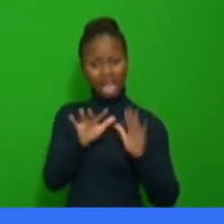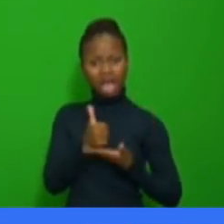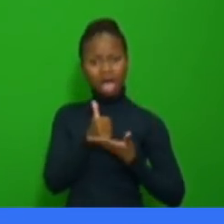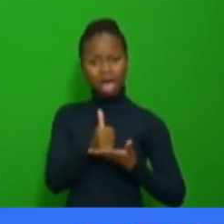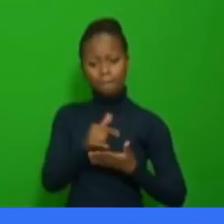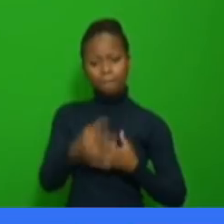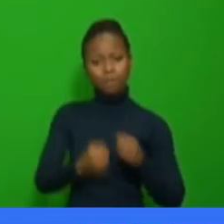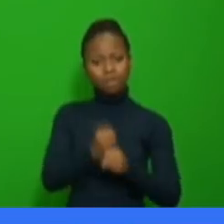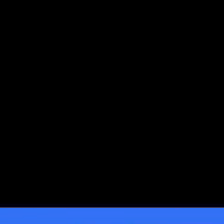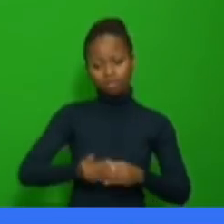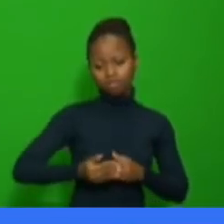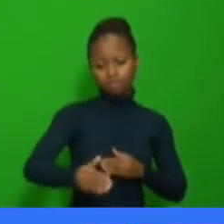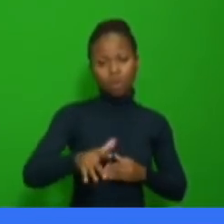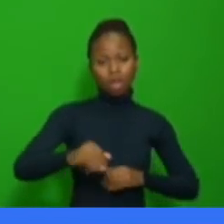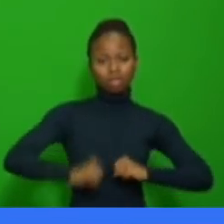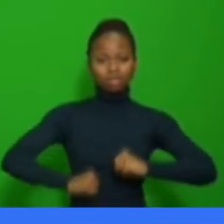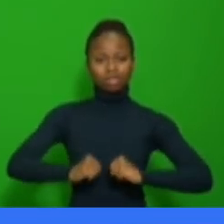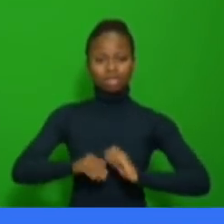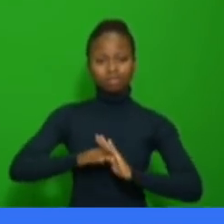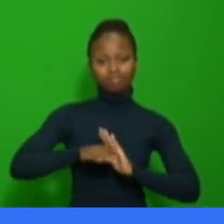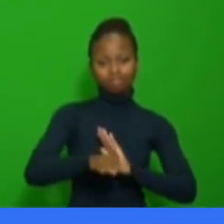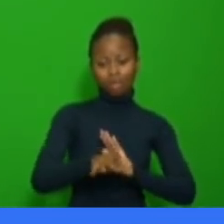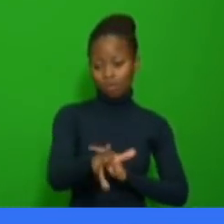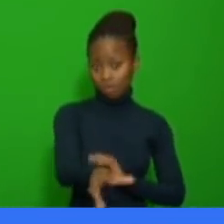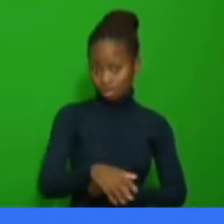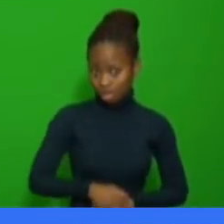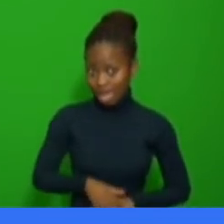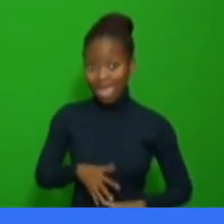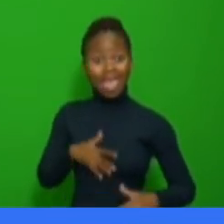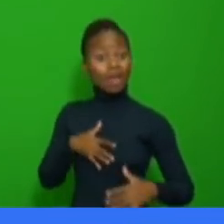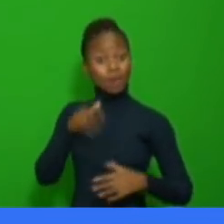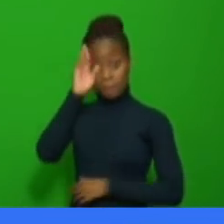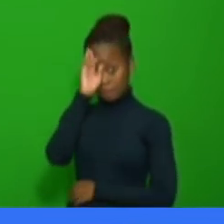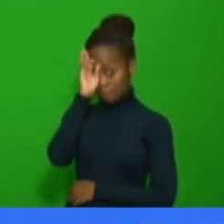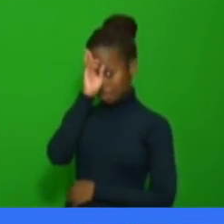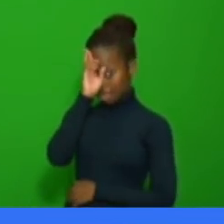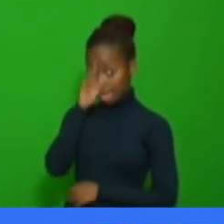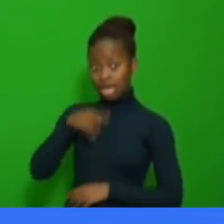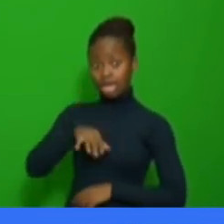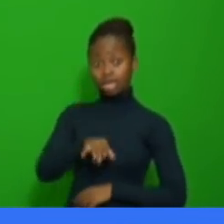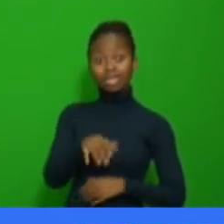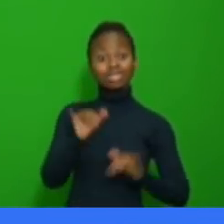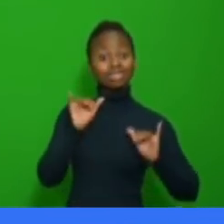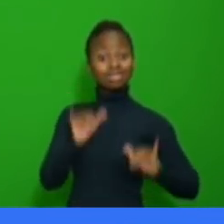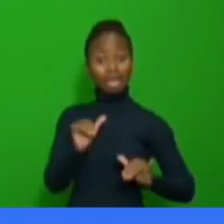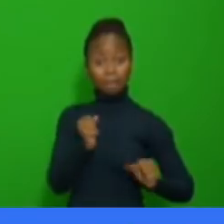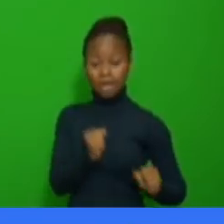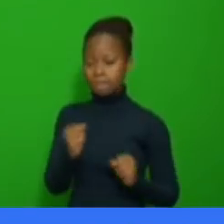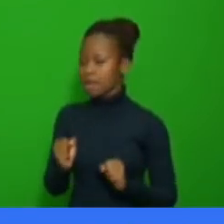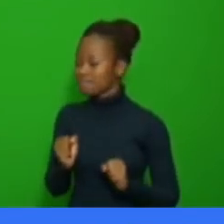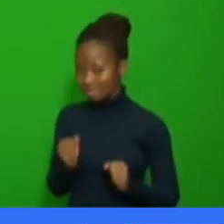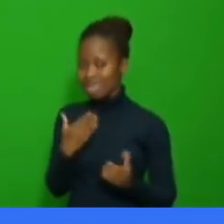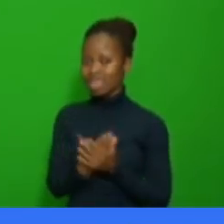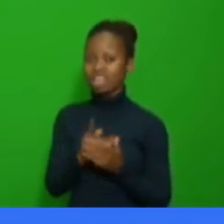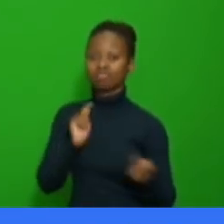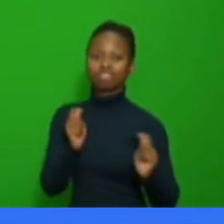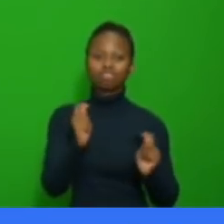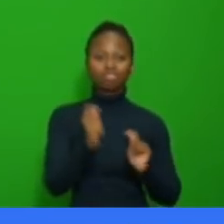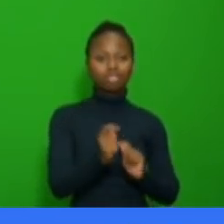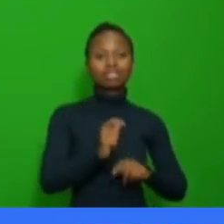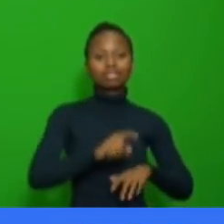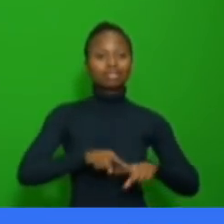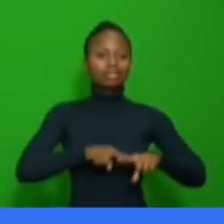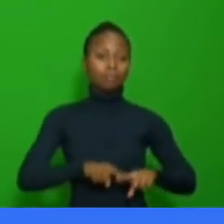period. Any future policy adjustments will continue to be data dependent. The